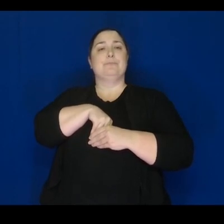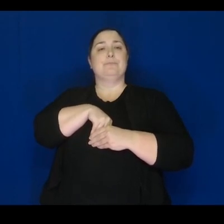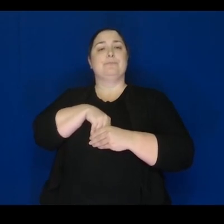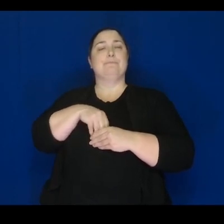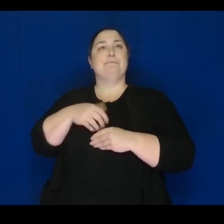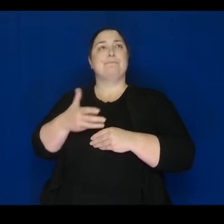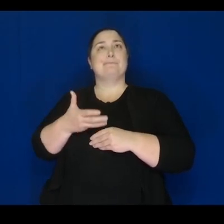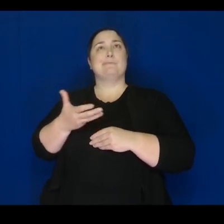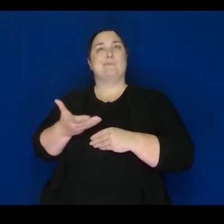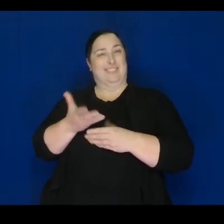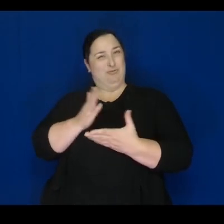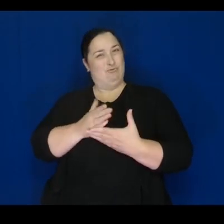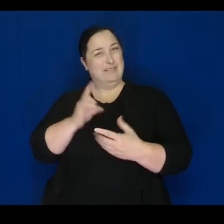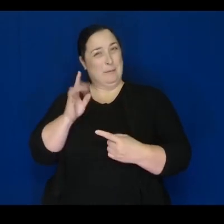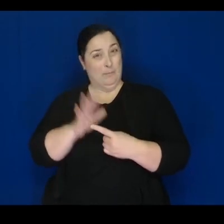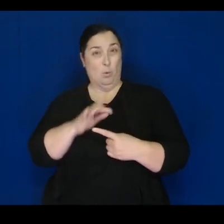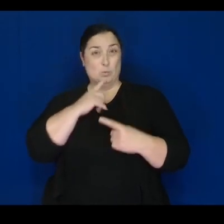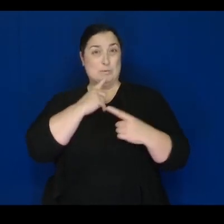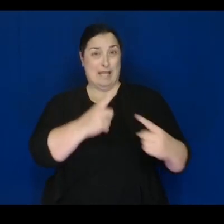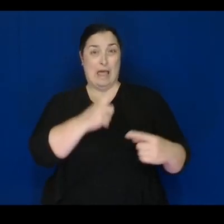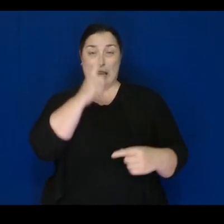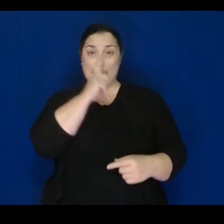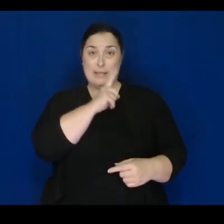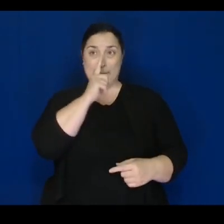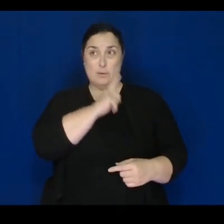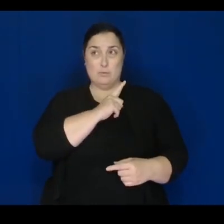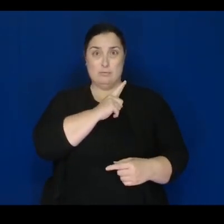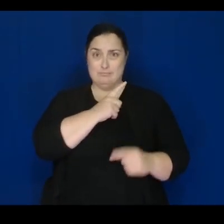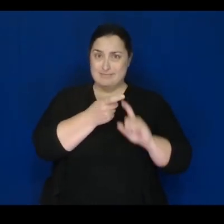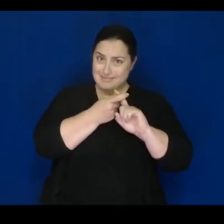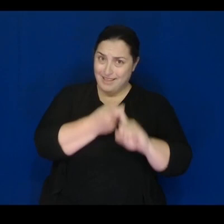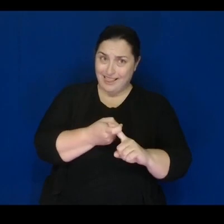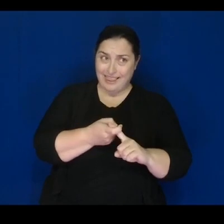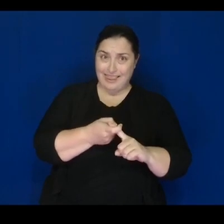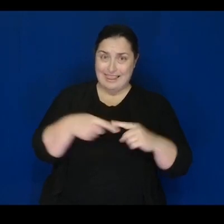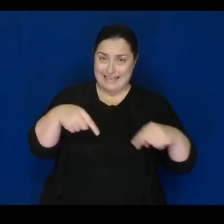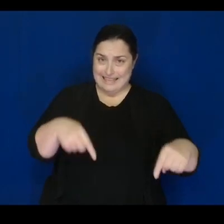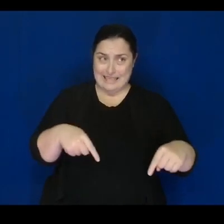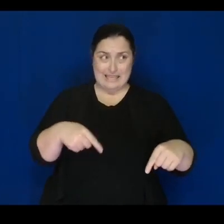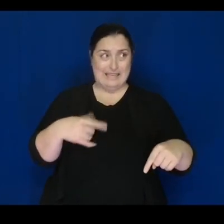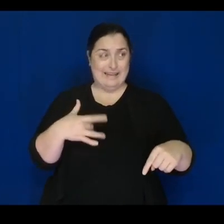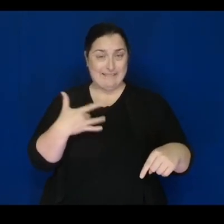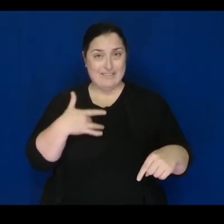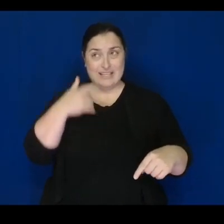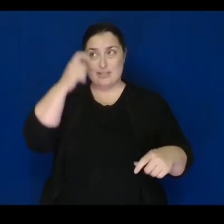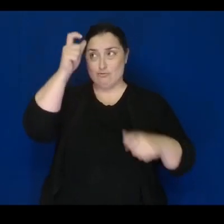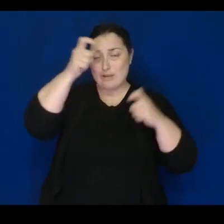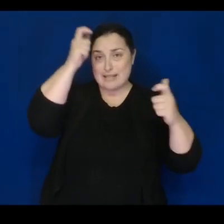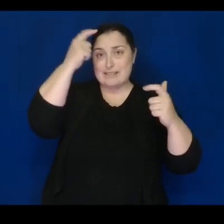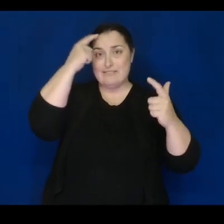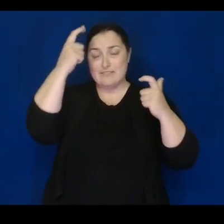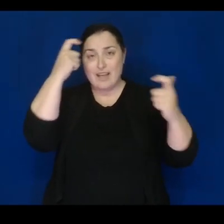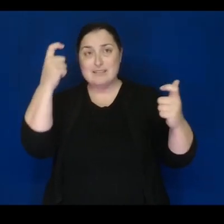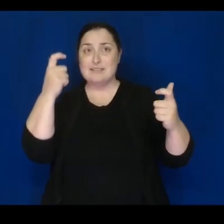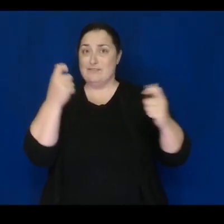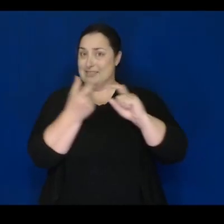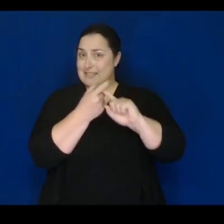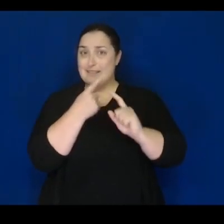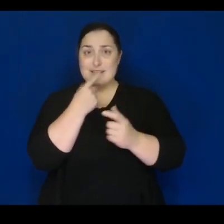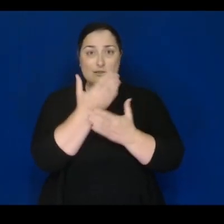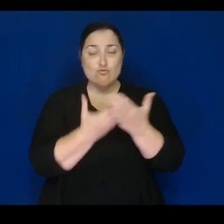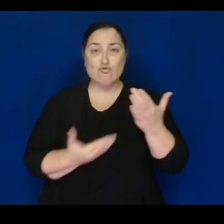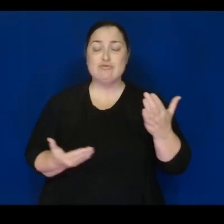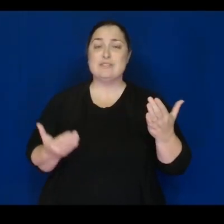And it's really important to tell people, you know, what our people are doing now. They're being innovative, they're being creative, they're telling their stories.